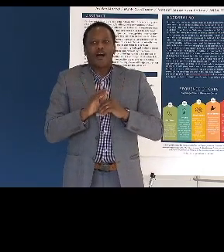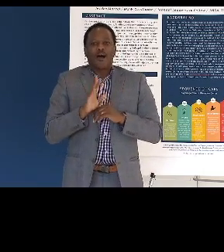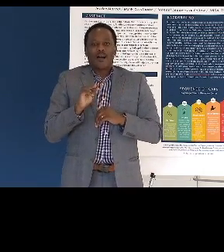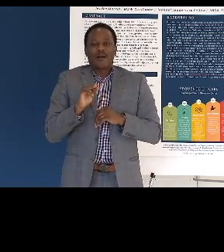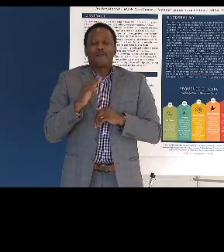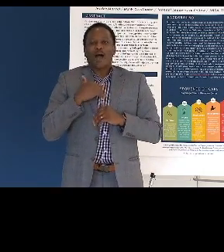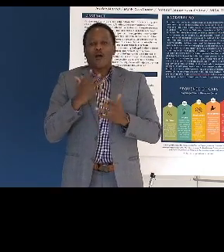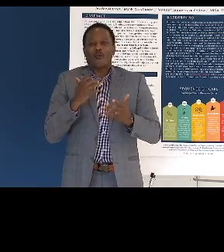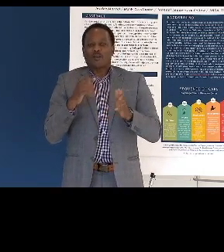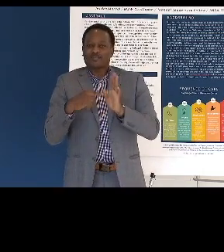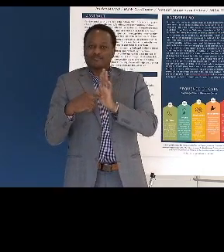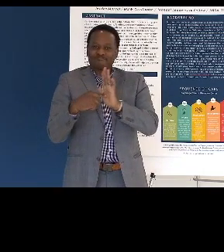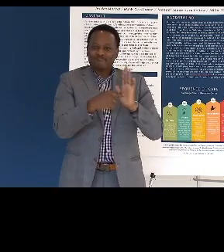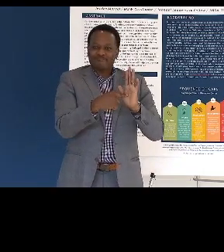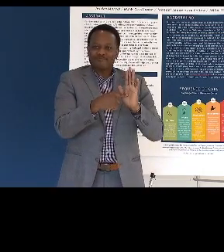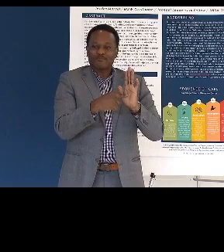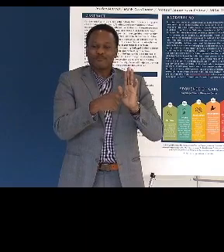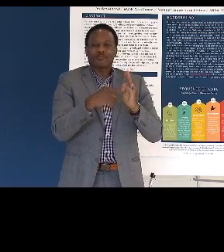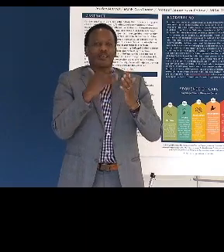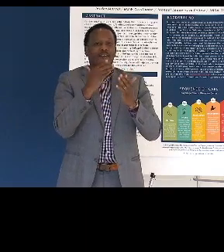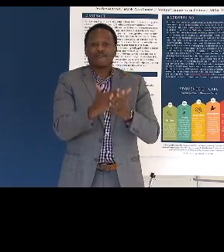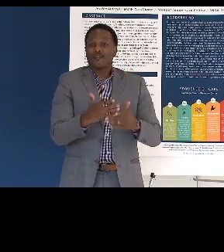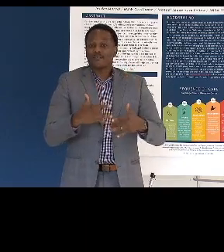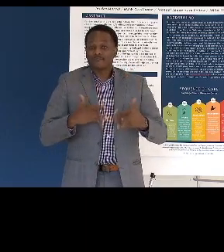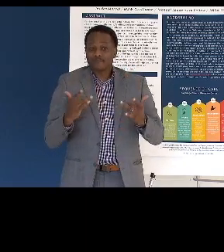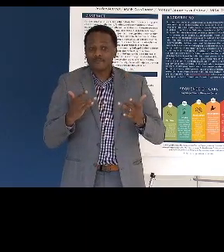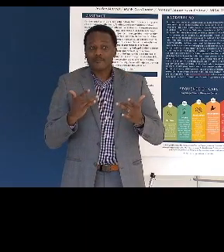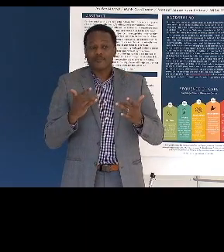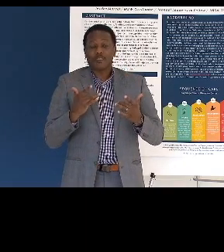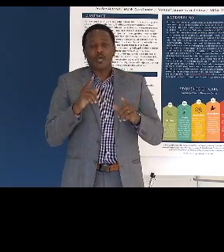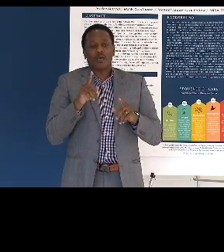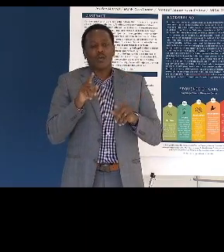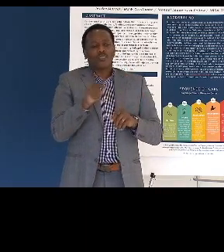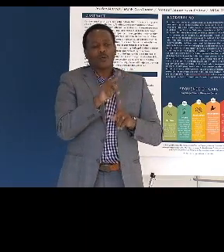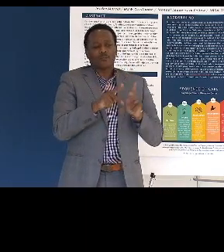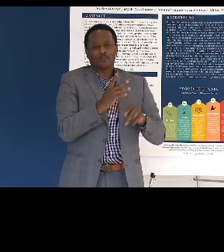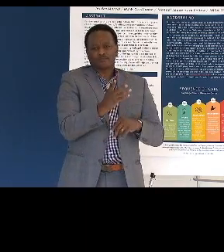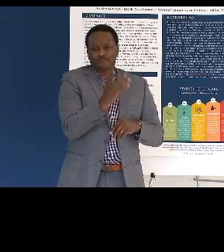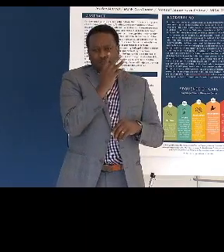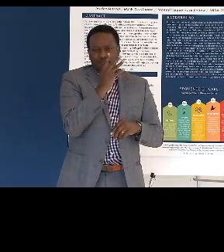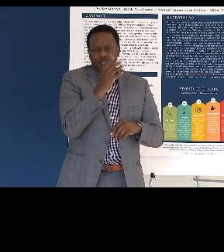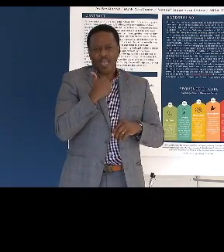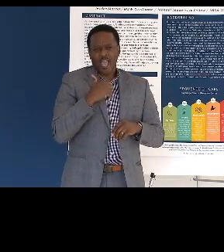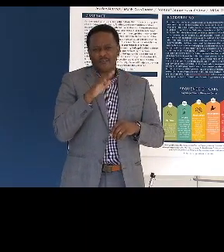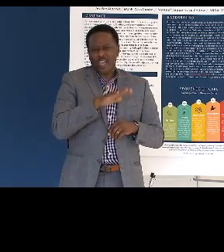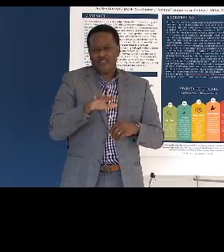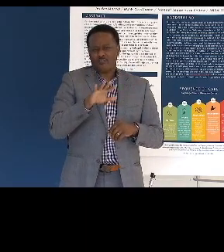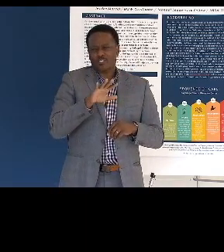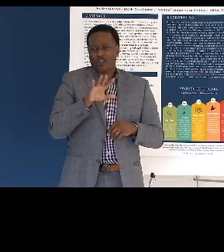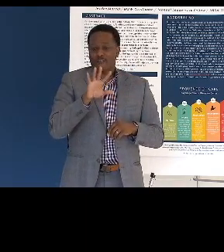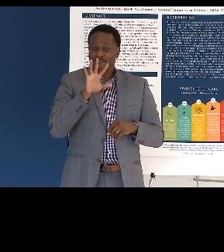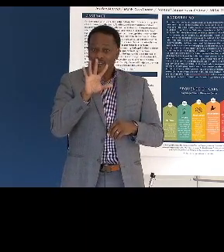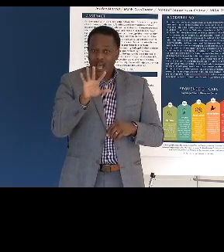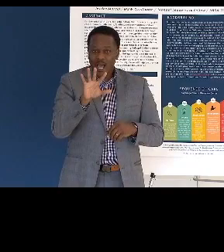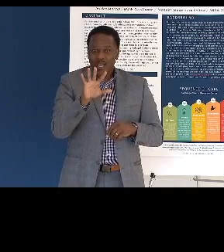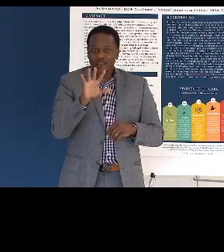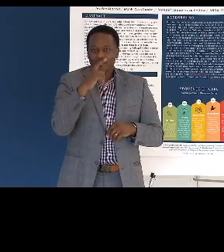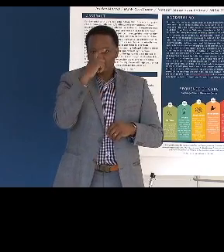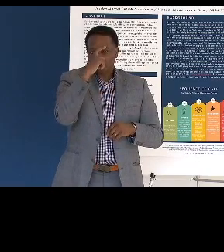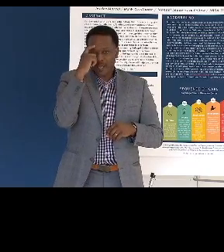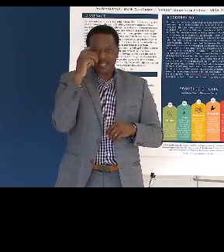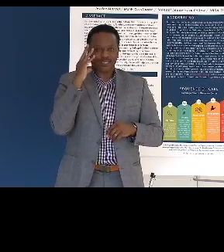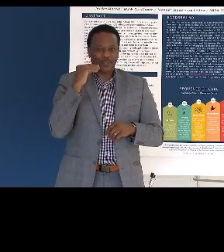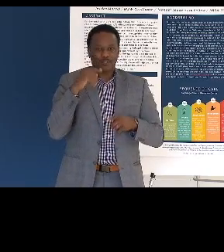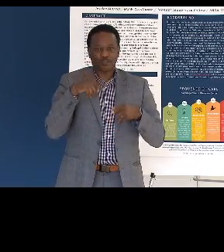like to bring your attention to the fact that incarcerated individuals have an average of 5 adverse childhood experiences. That's